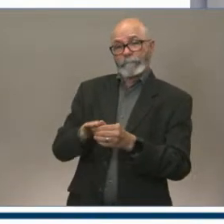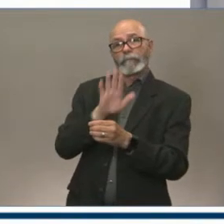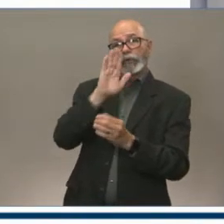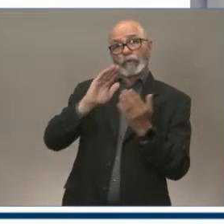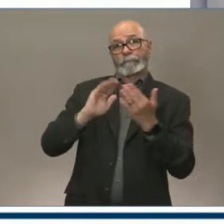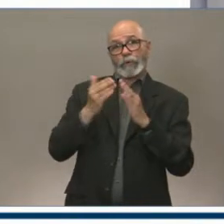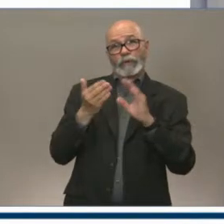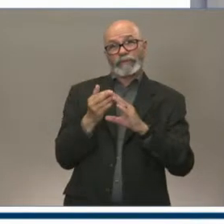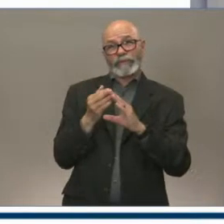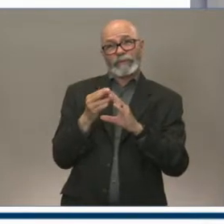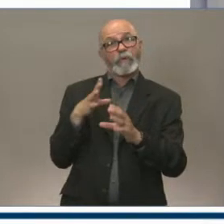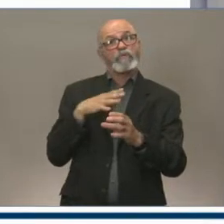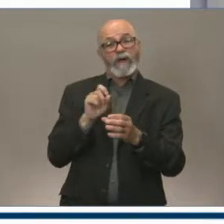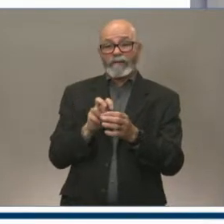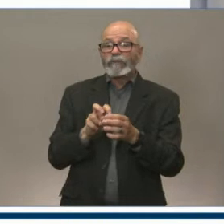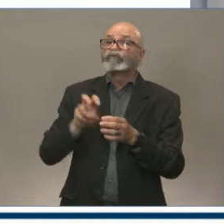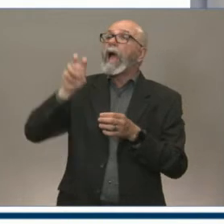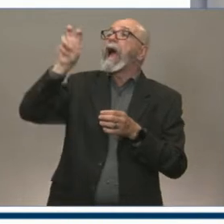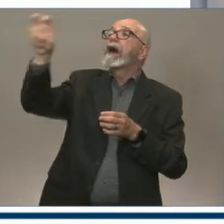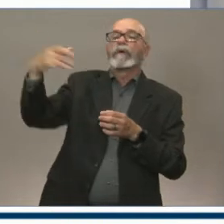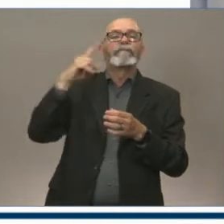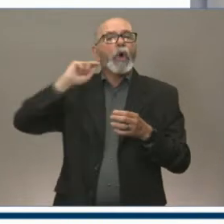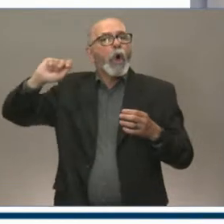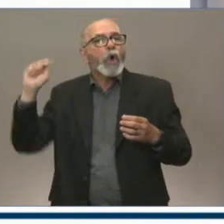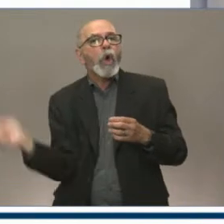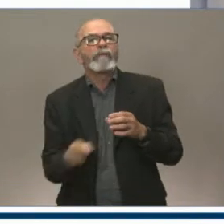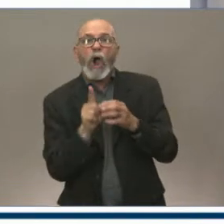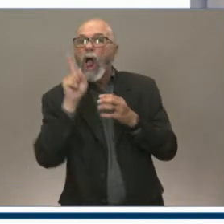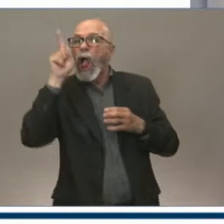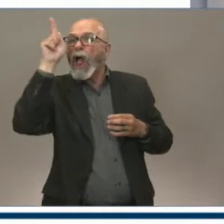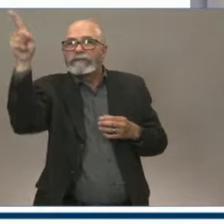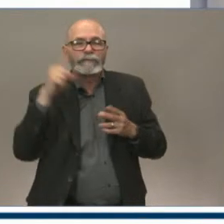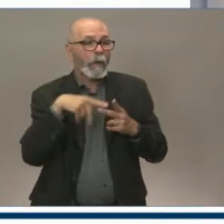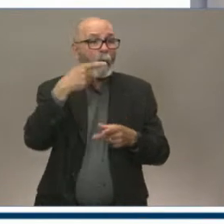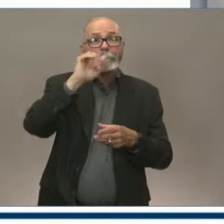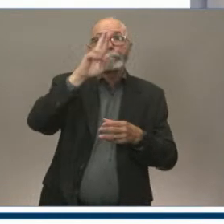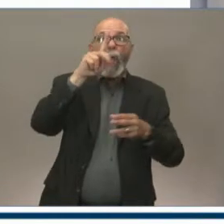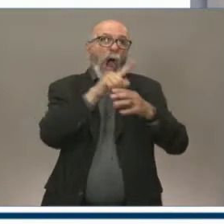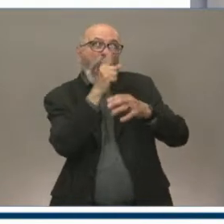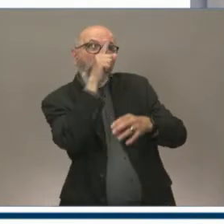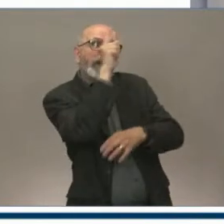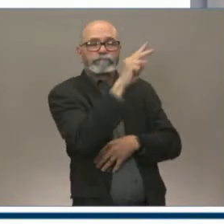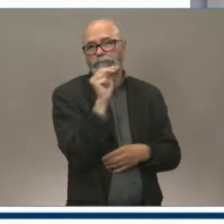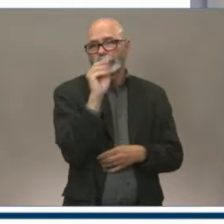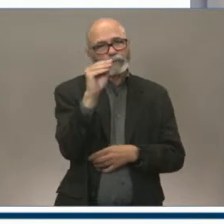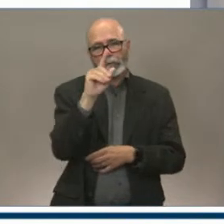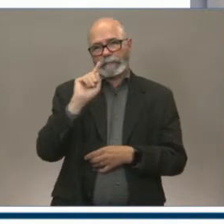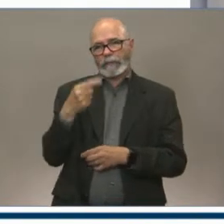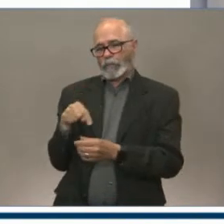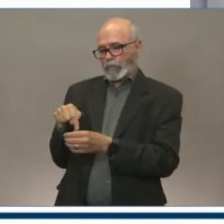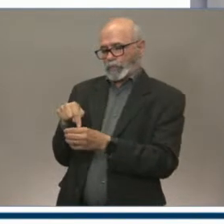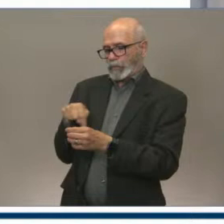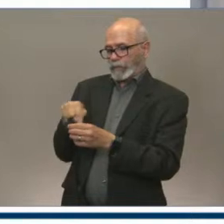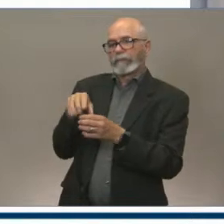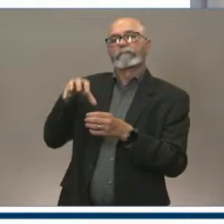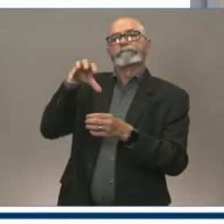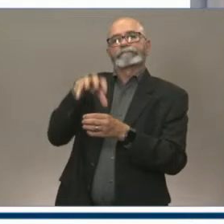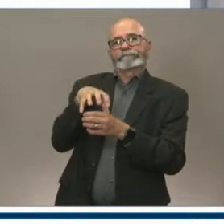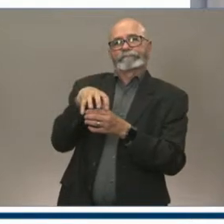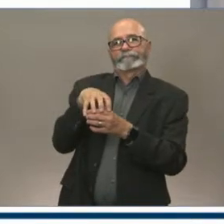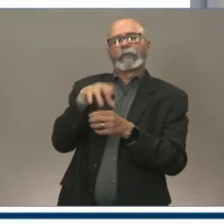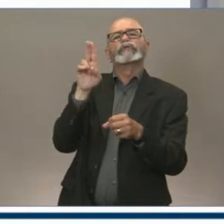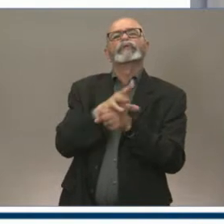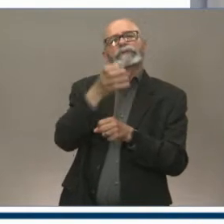want to go to a golf course, for example, or go to a park. We are advising to use your common sense and stay within your community, but the